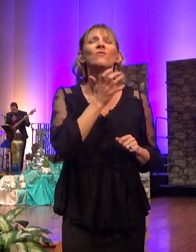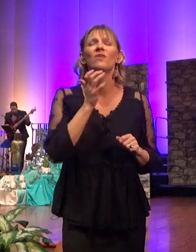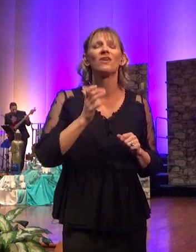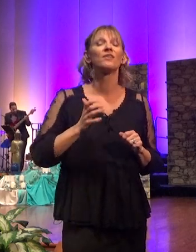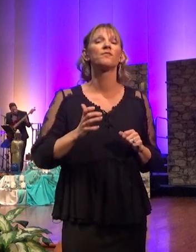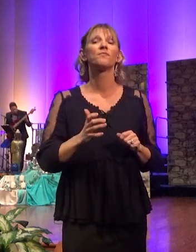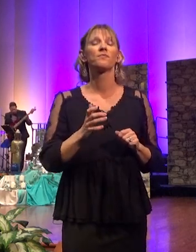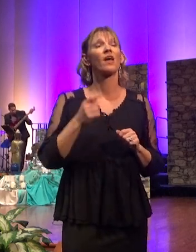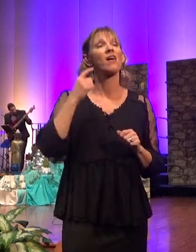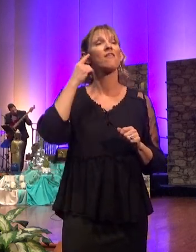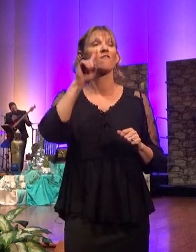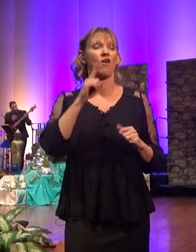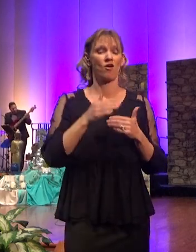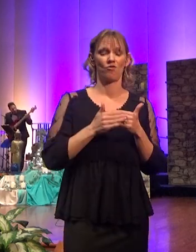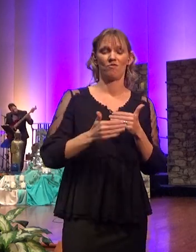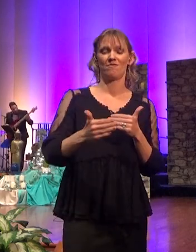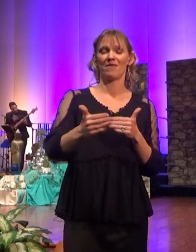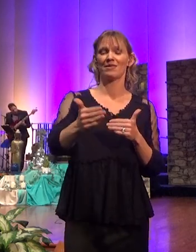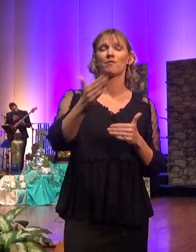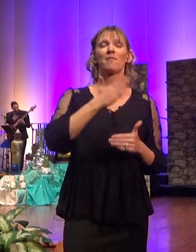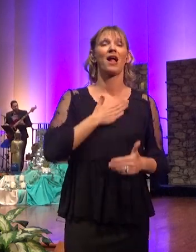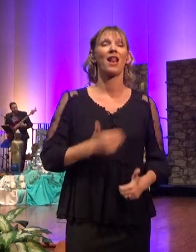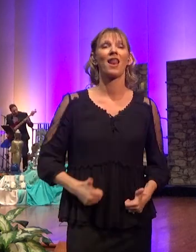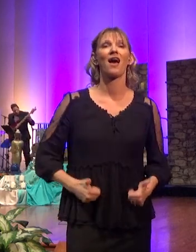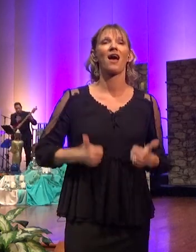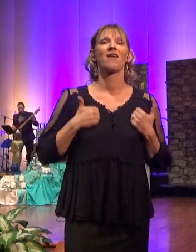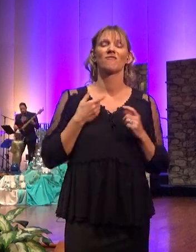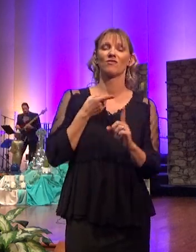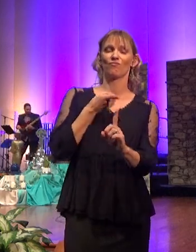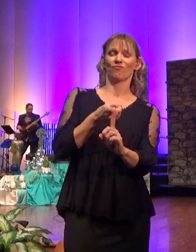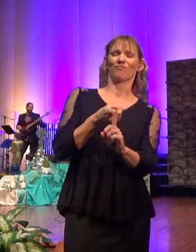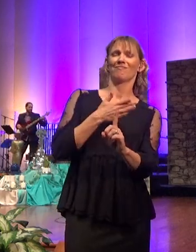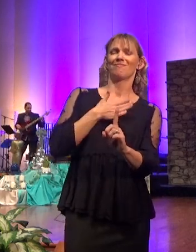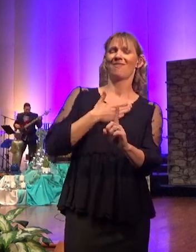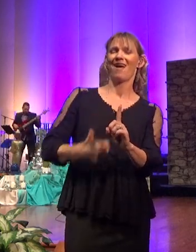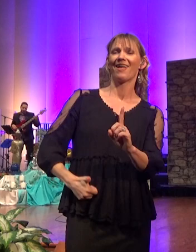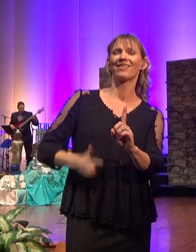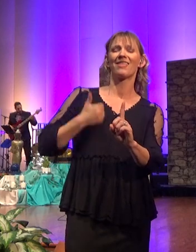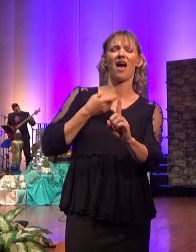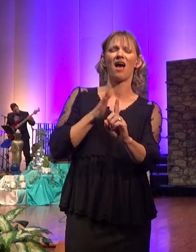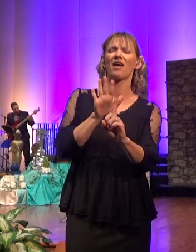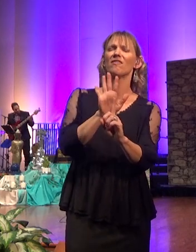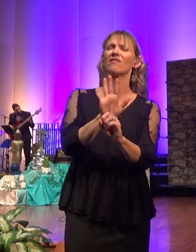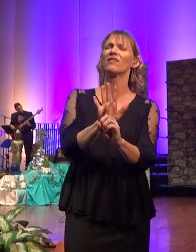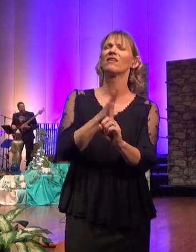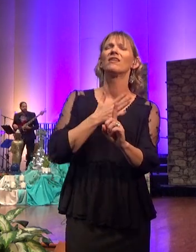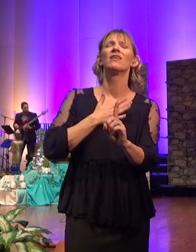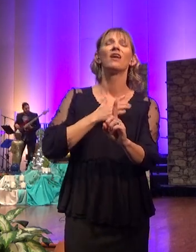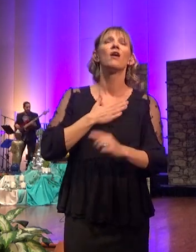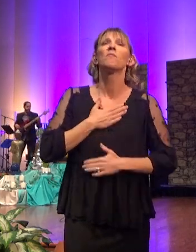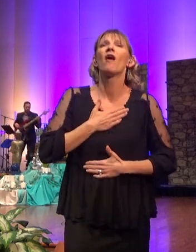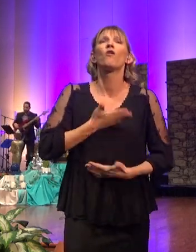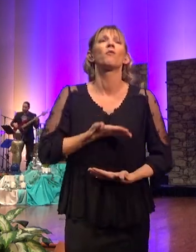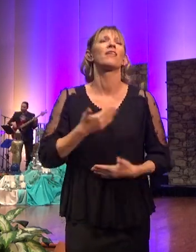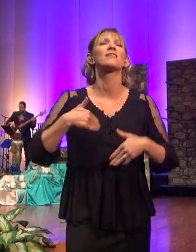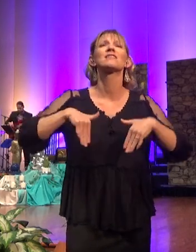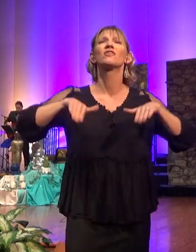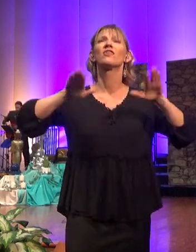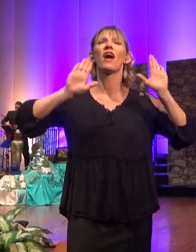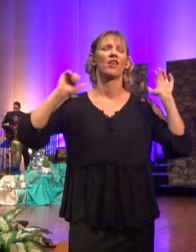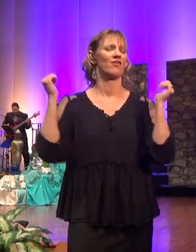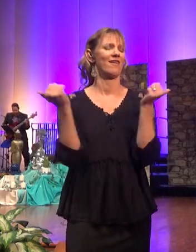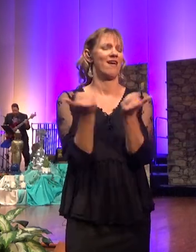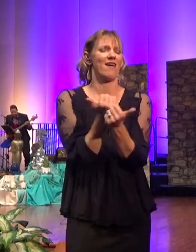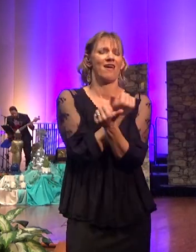For the sake of the rest of my life, I'm willing to surrender it all,